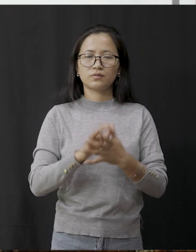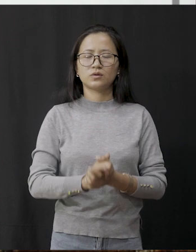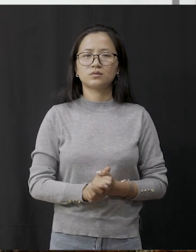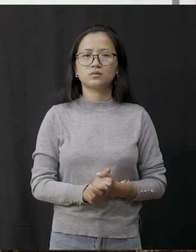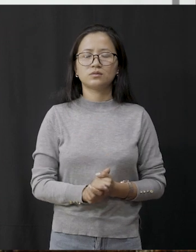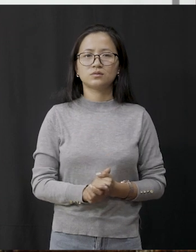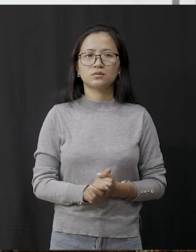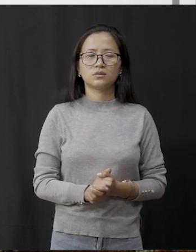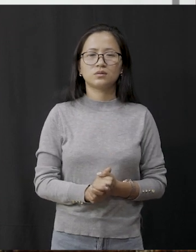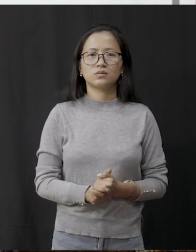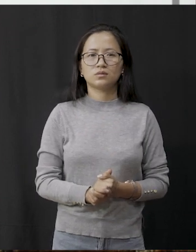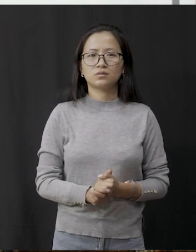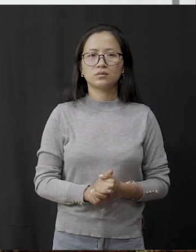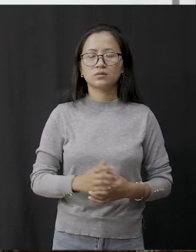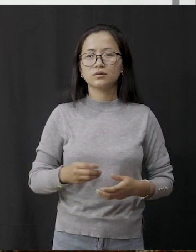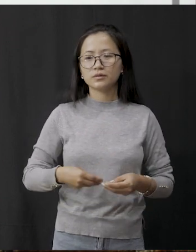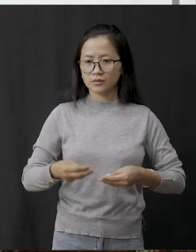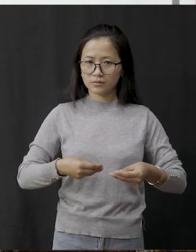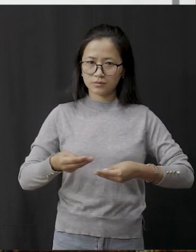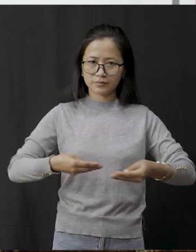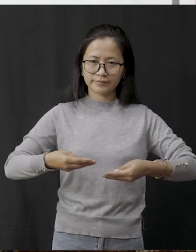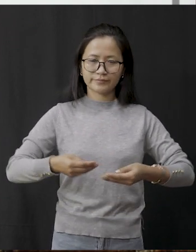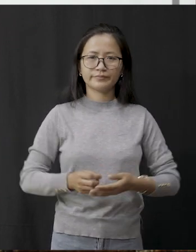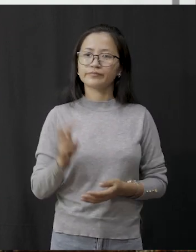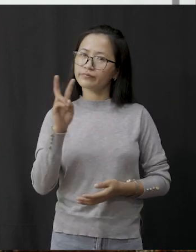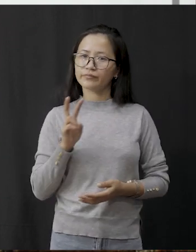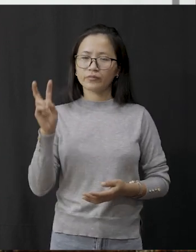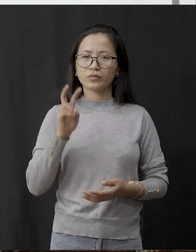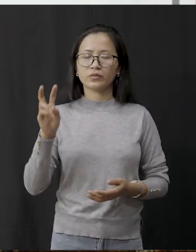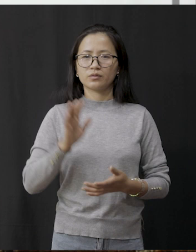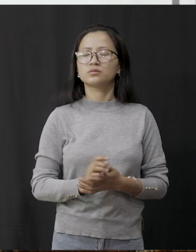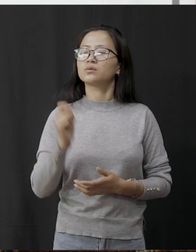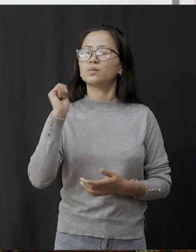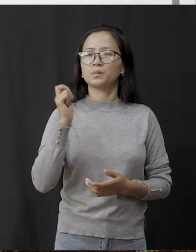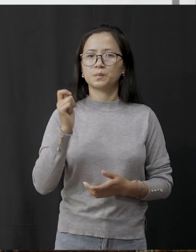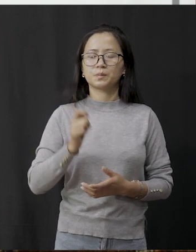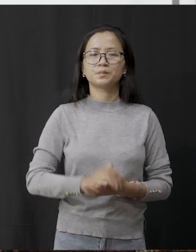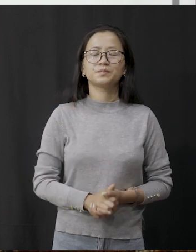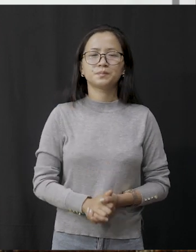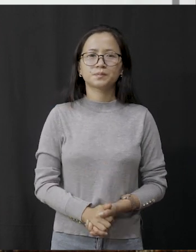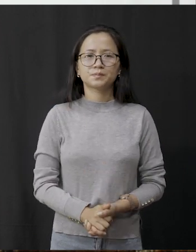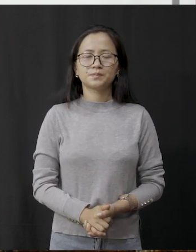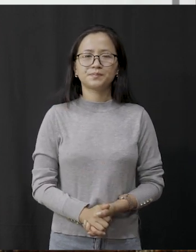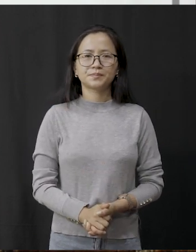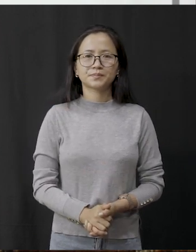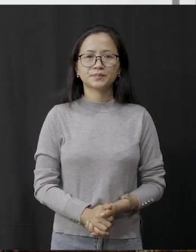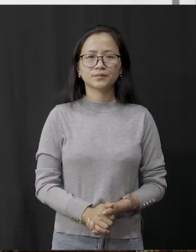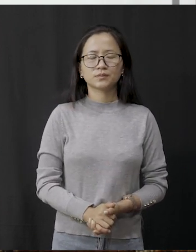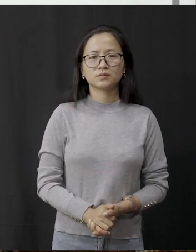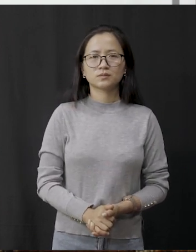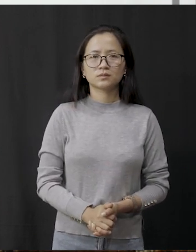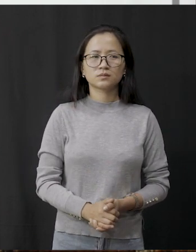VENDOR. So they sell vegetables and this is their occupation. Okay? Now let's